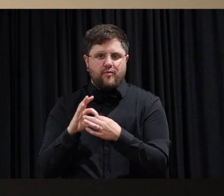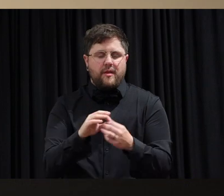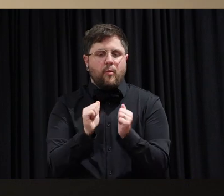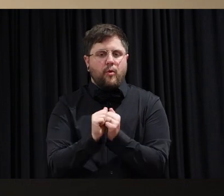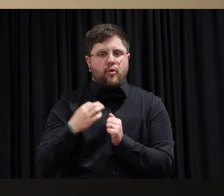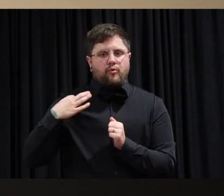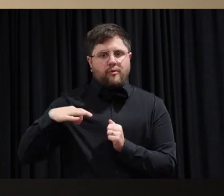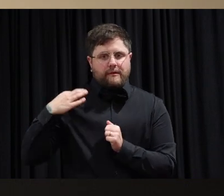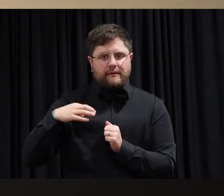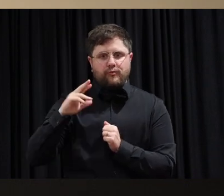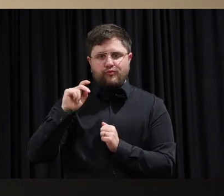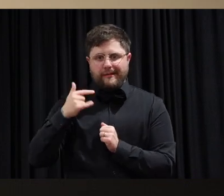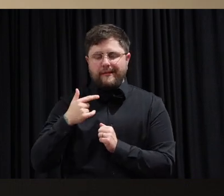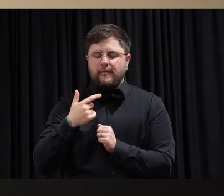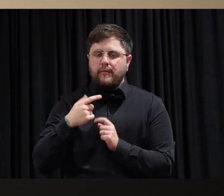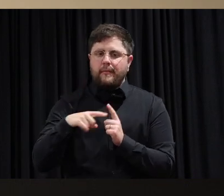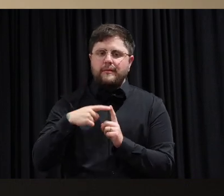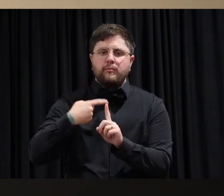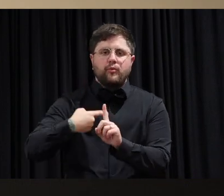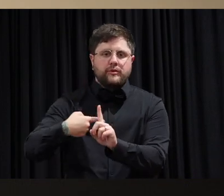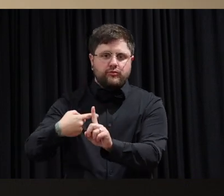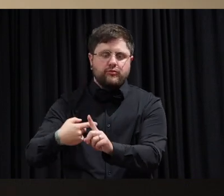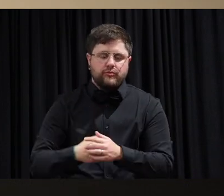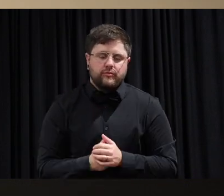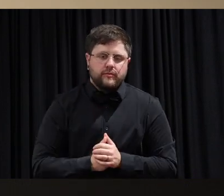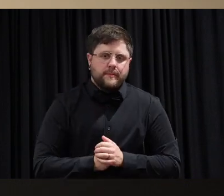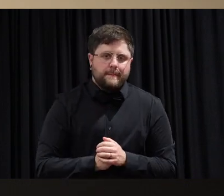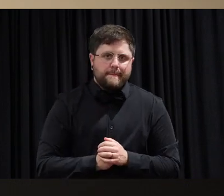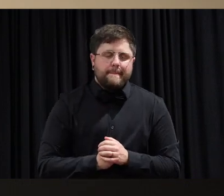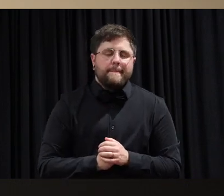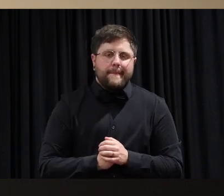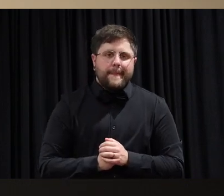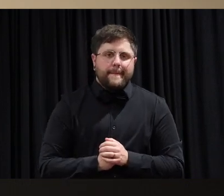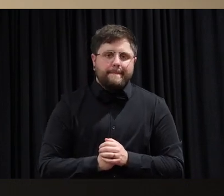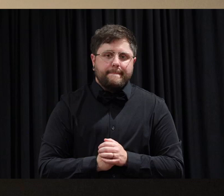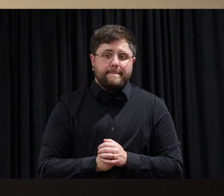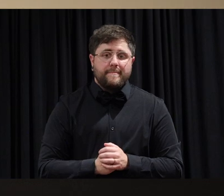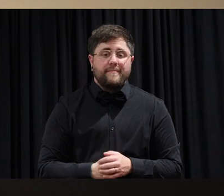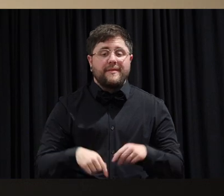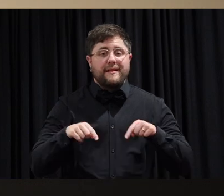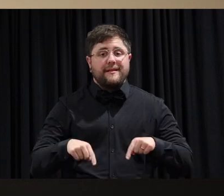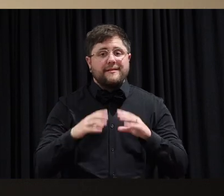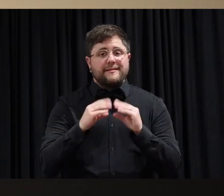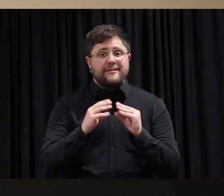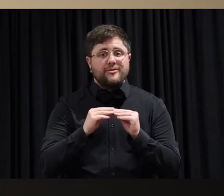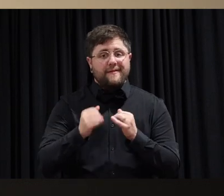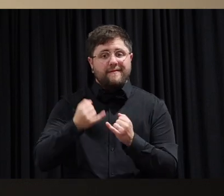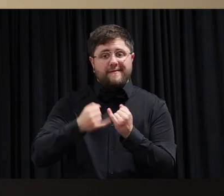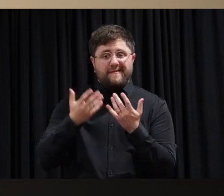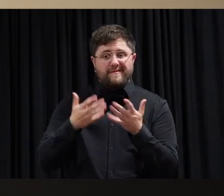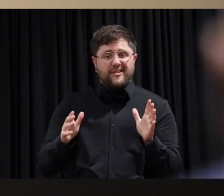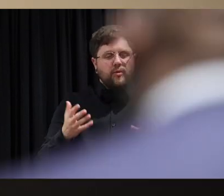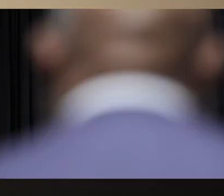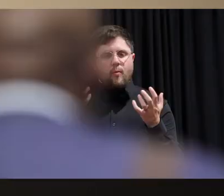credit, ratings, and mortgages. We would like to end this session with 2 to 3